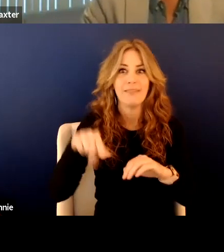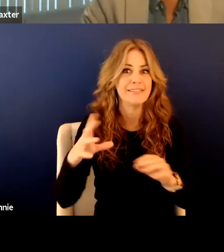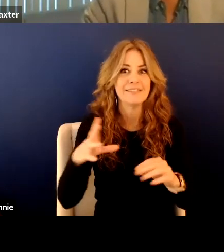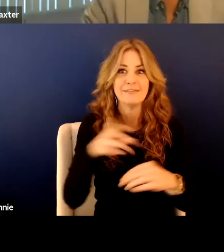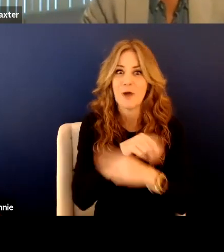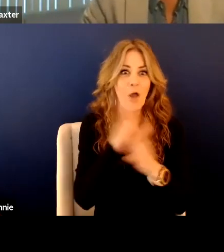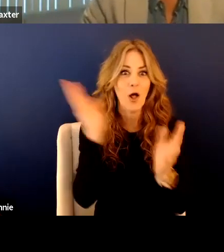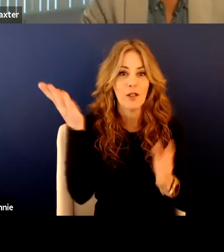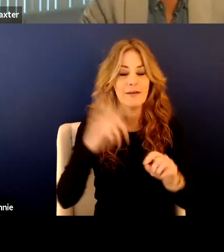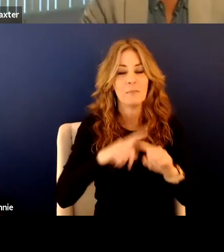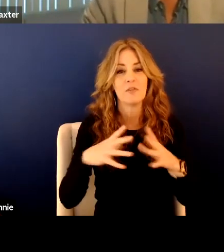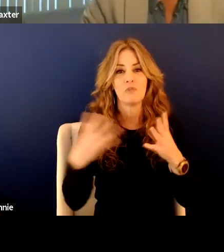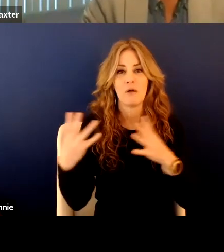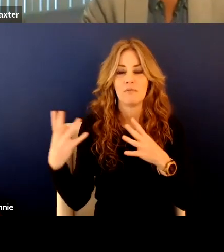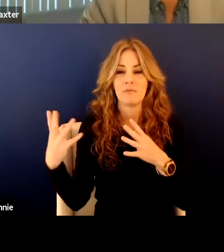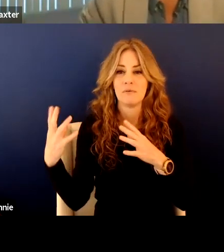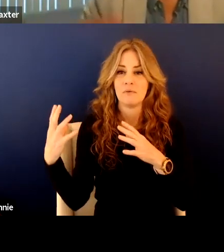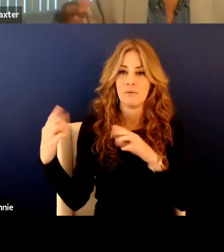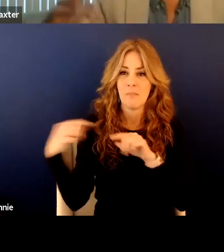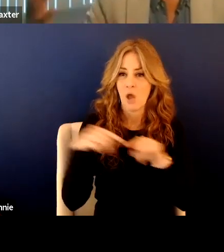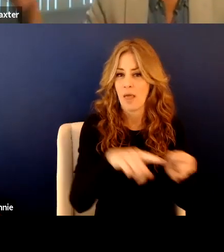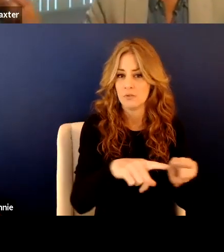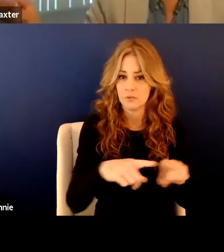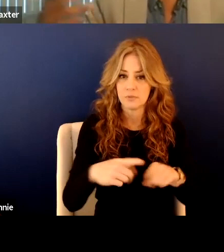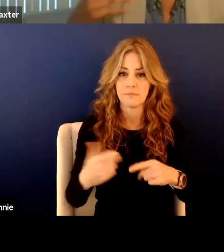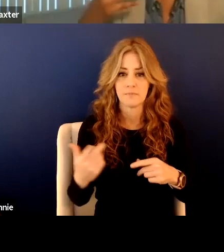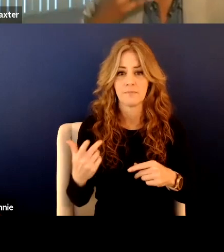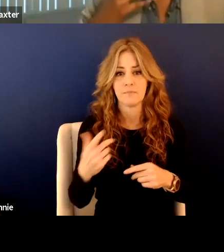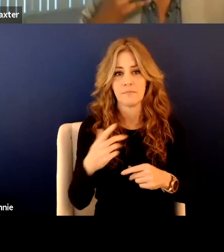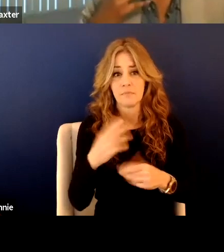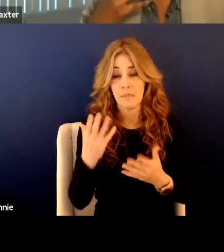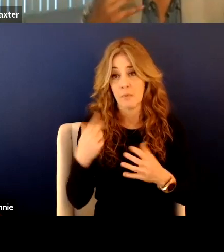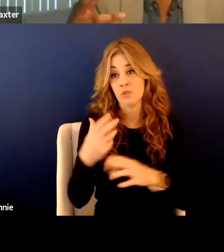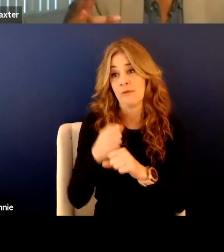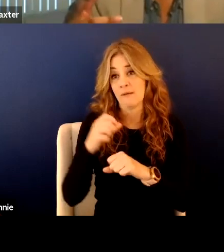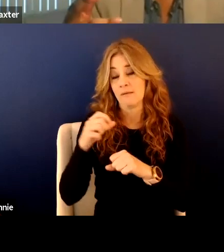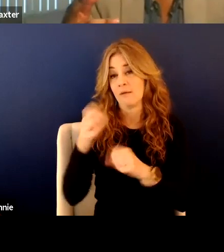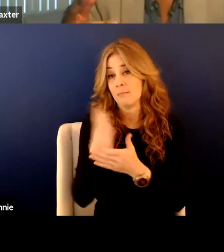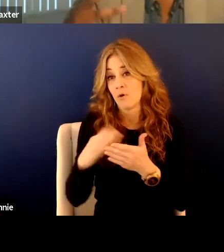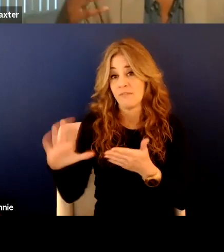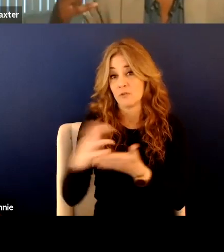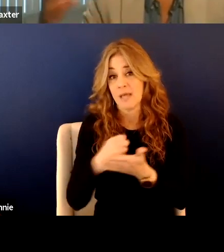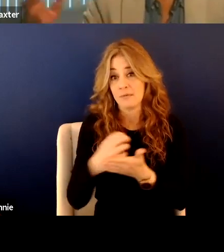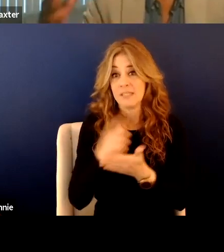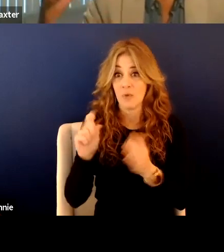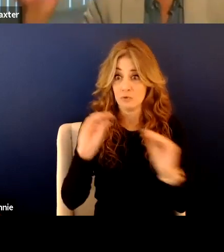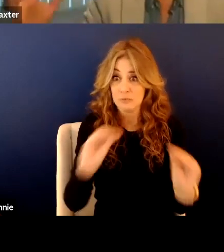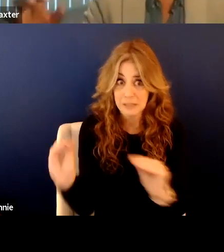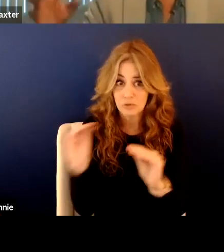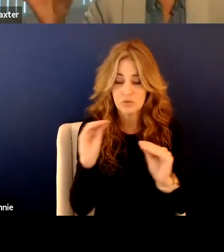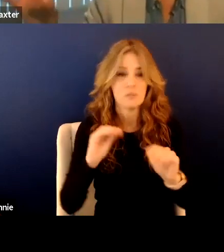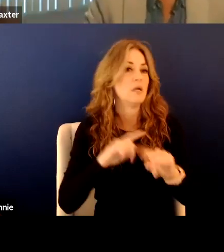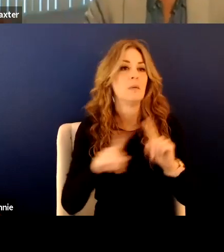of parallels to be drawn. And I think that if we, an answer that I thought about to an earlier question around like, what is a way to